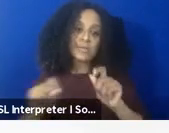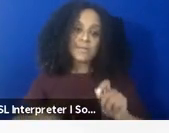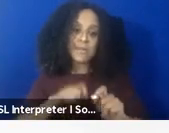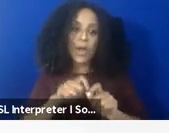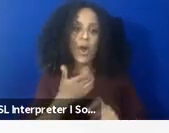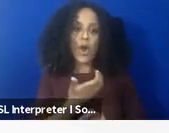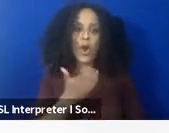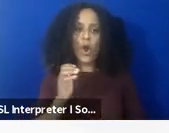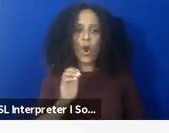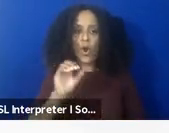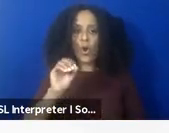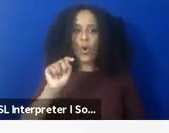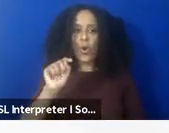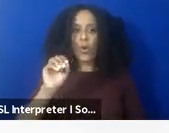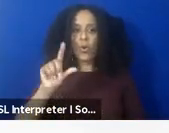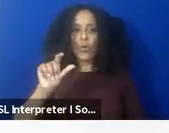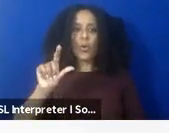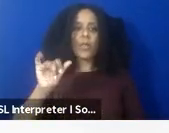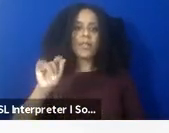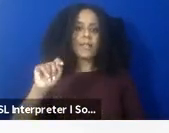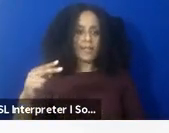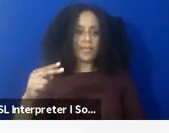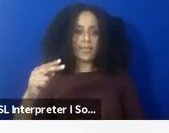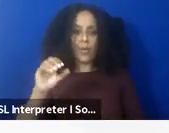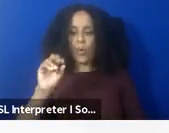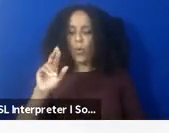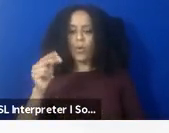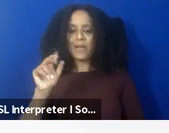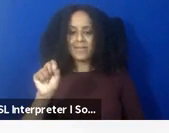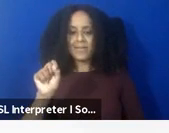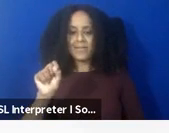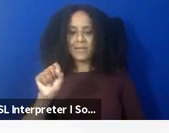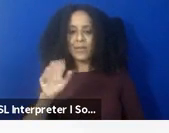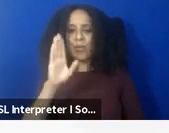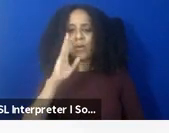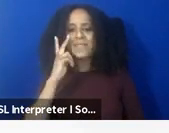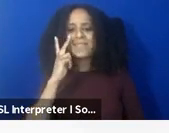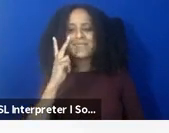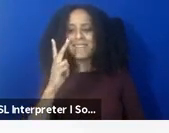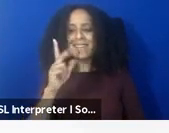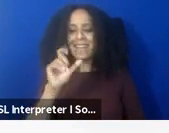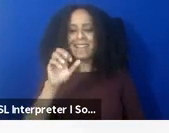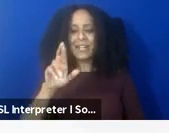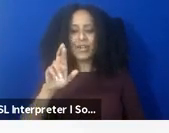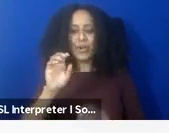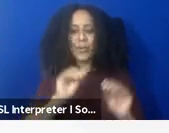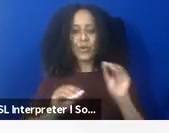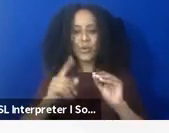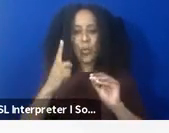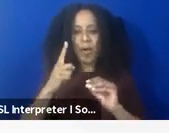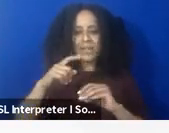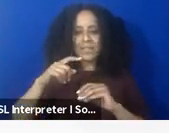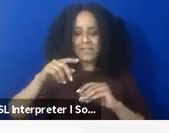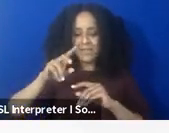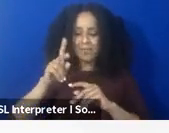otolith end organs, and so those are the ones that are going to sense linear motion. You can see in this picture, one's bending down and the other